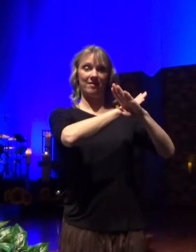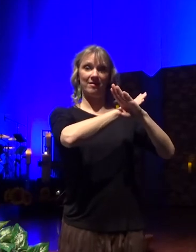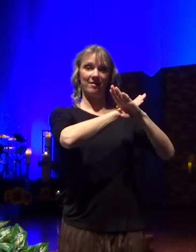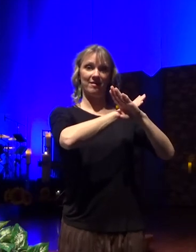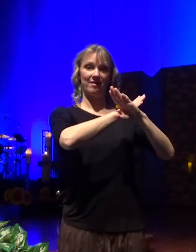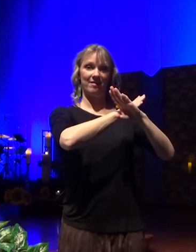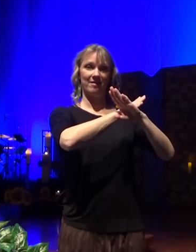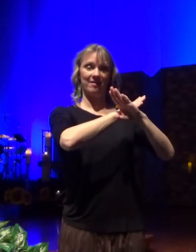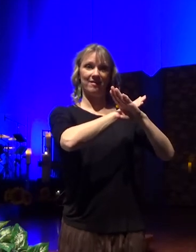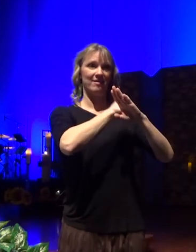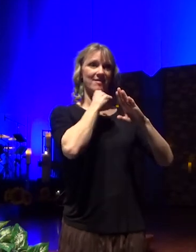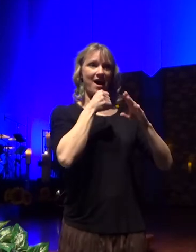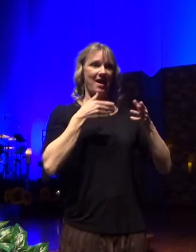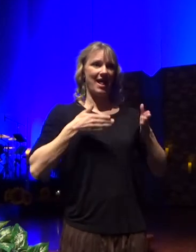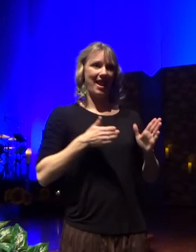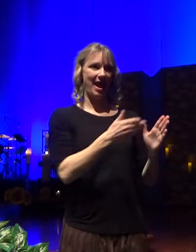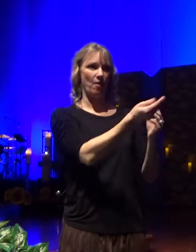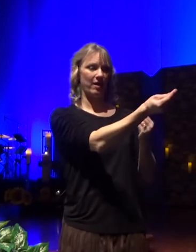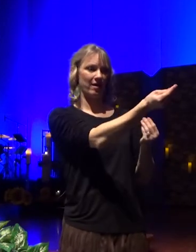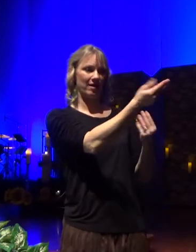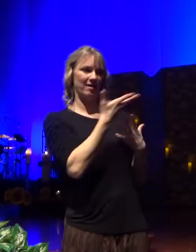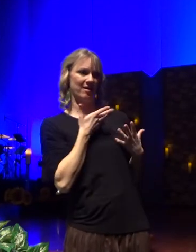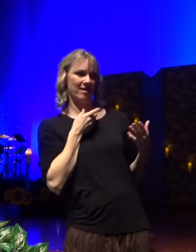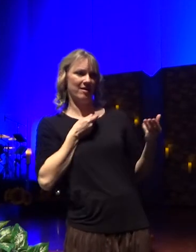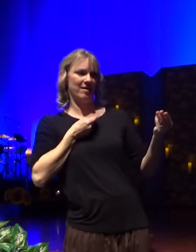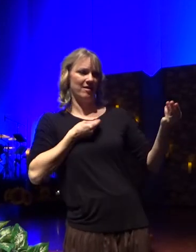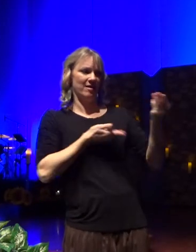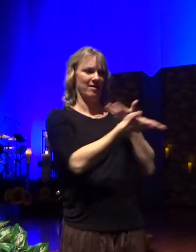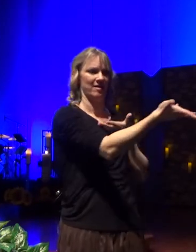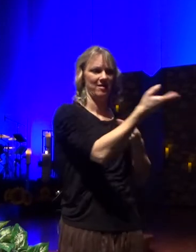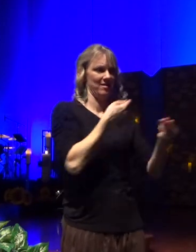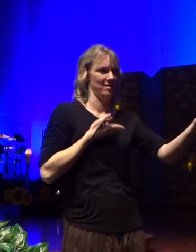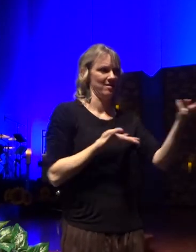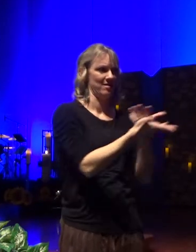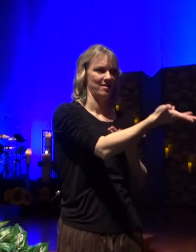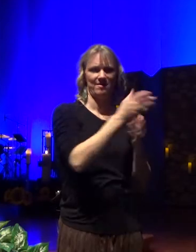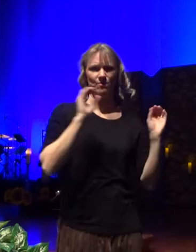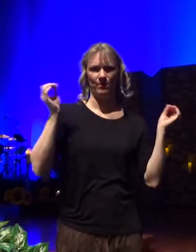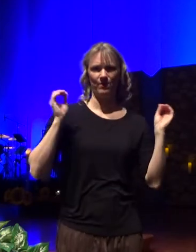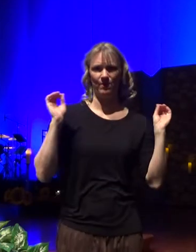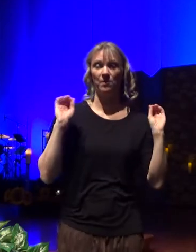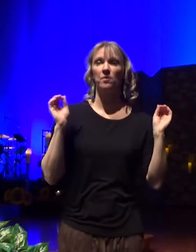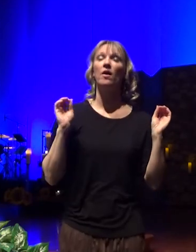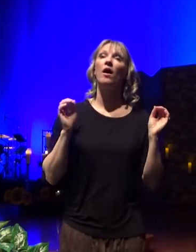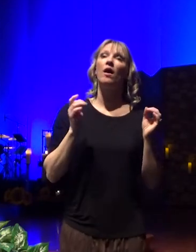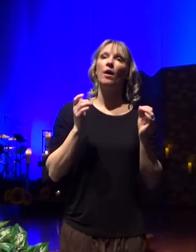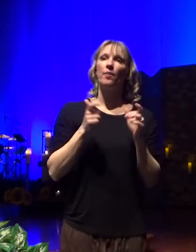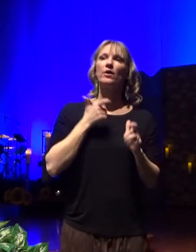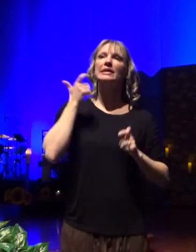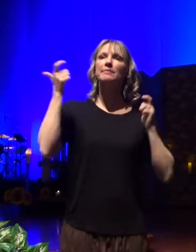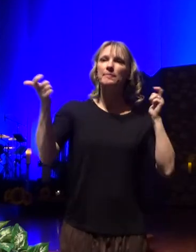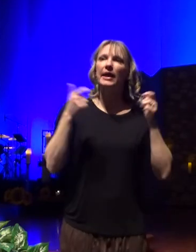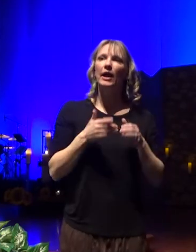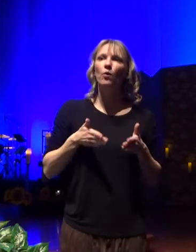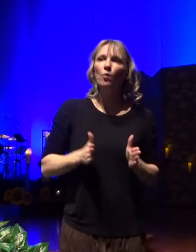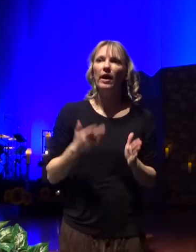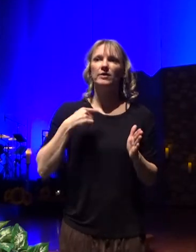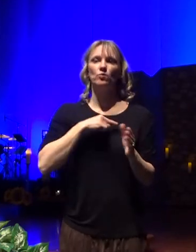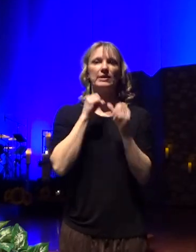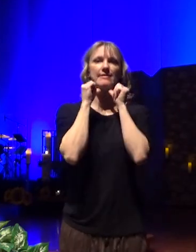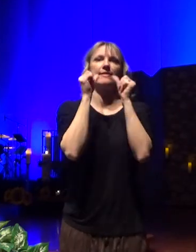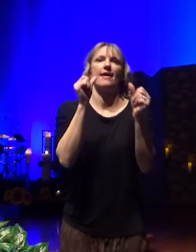by not letting it in, by not letting any of it out either. So there's big ways, right, that we can